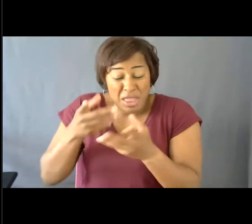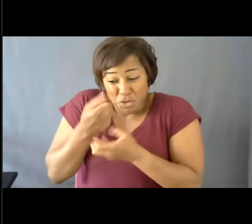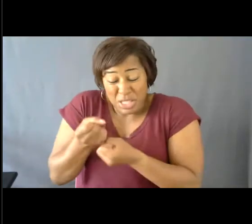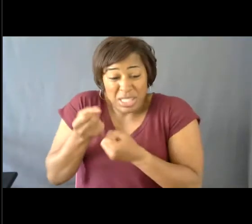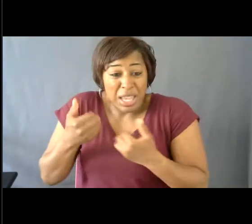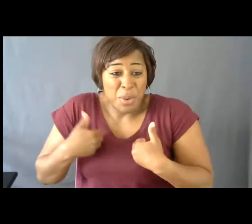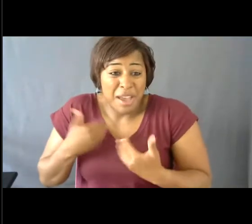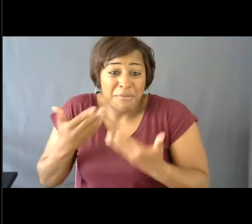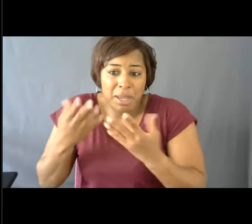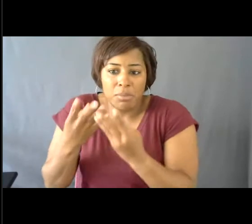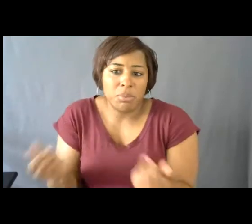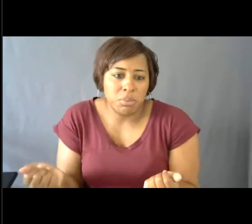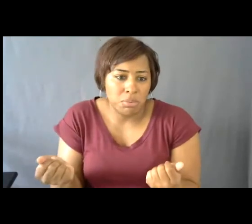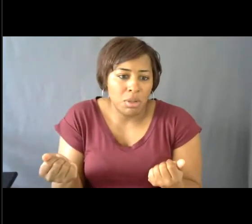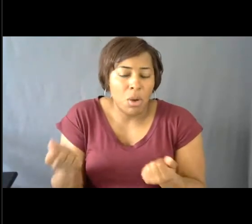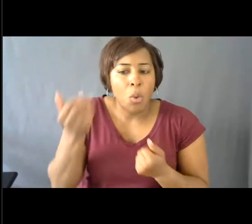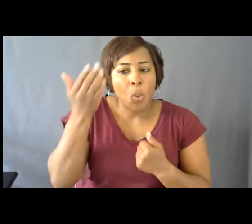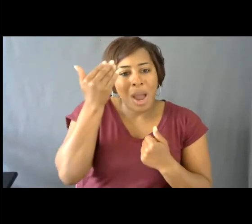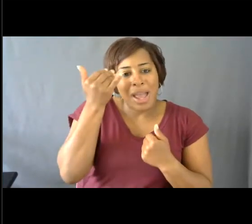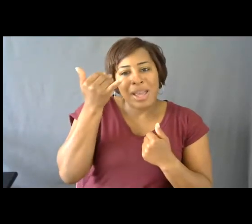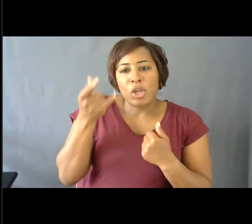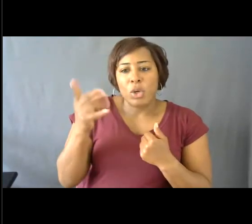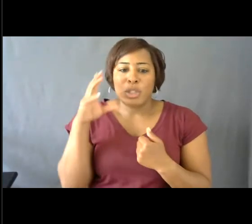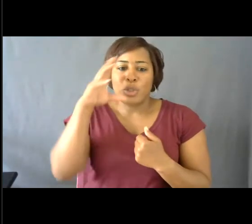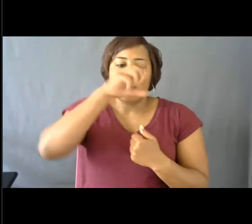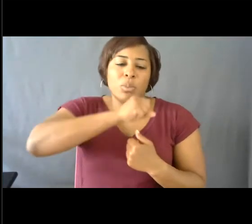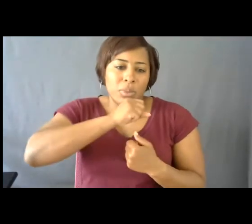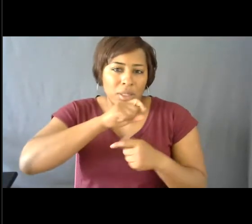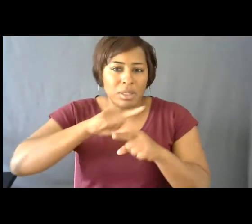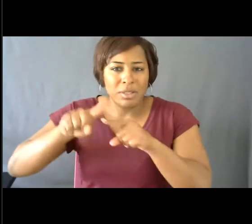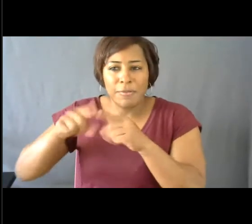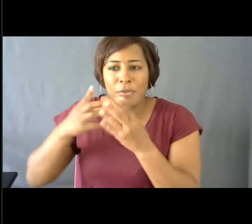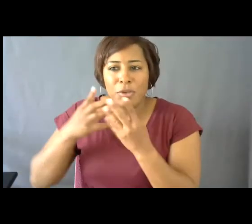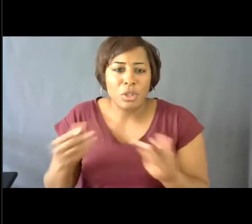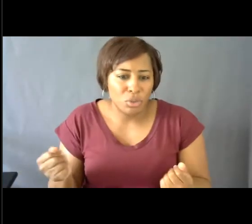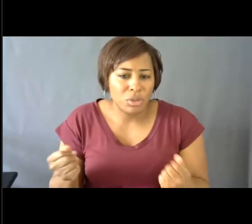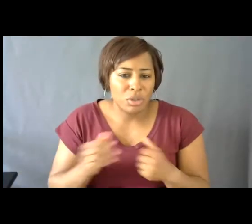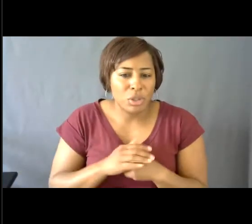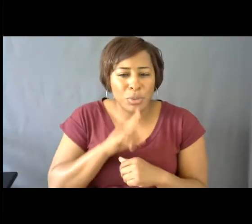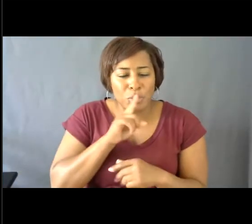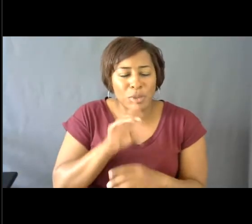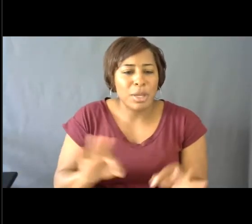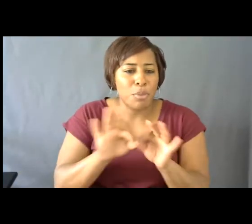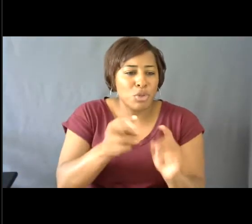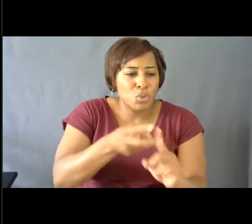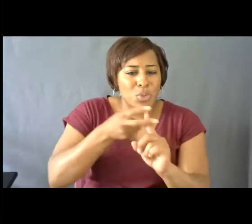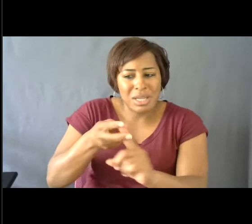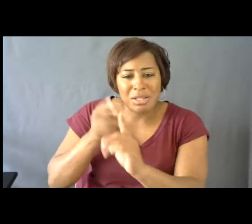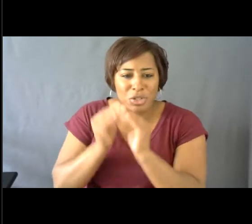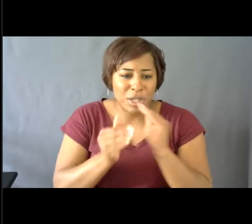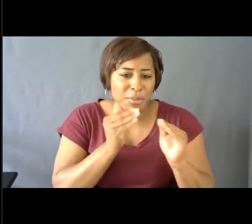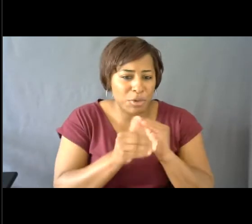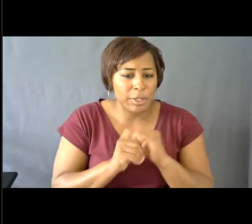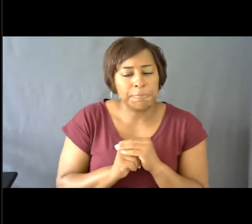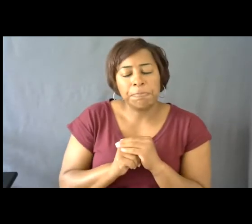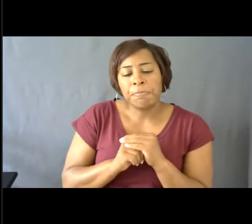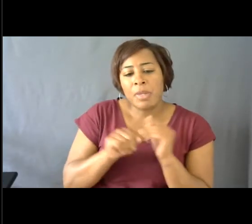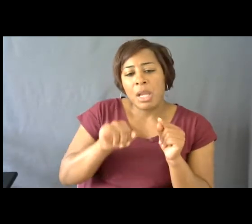by trying to presume what the solutions might be. In addition to what Jason and Darren have said,